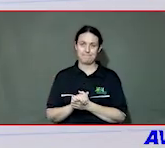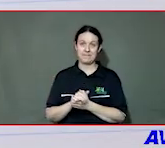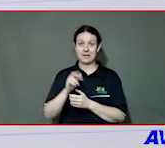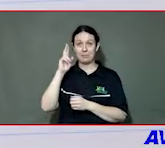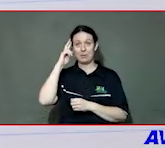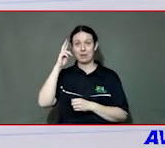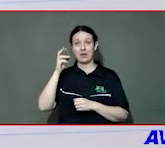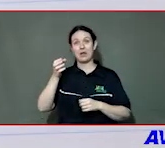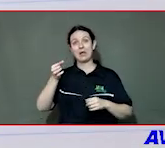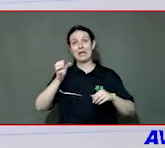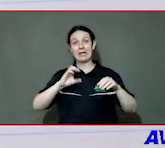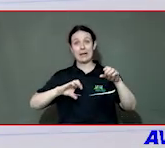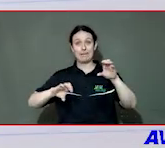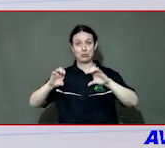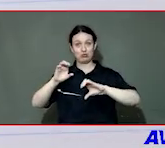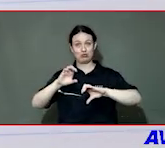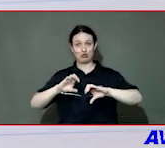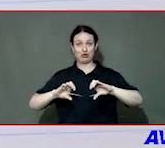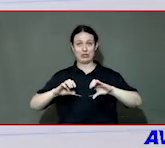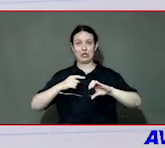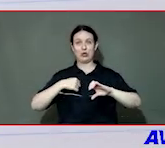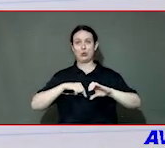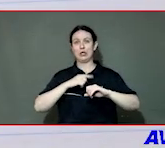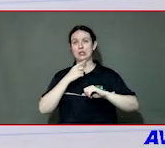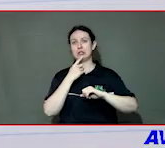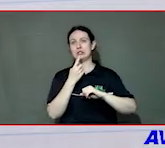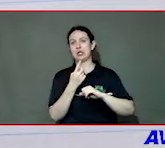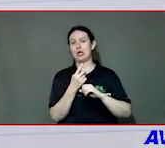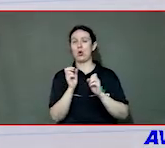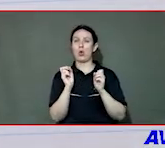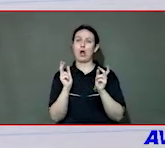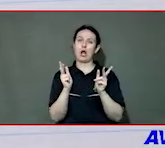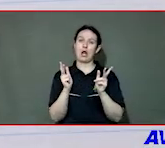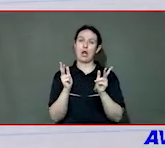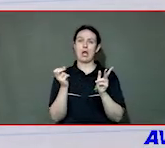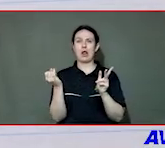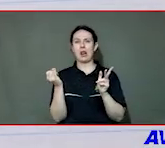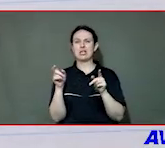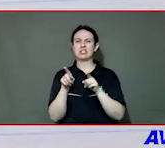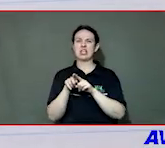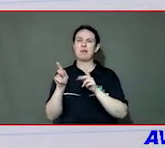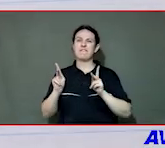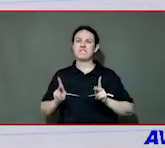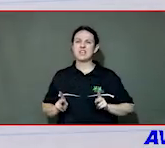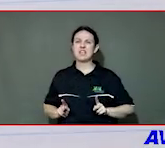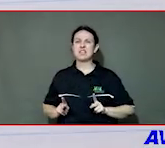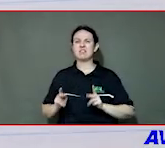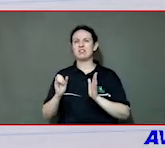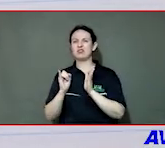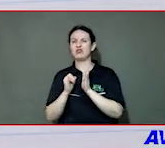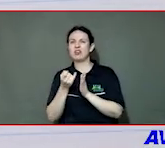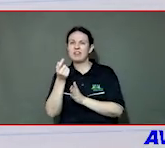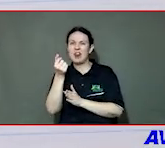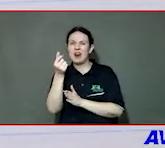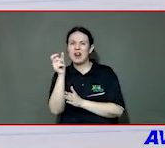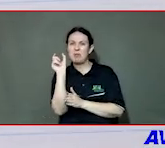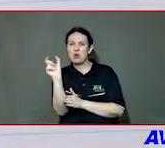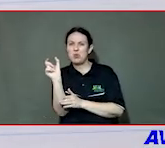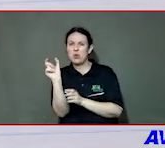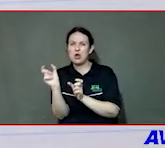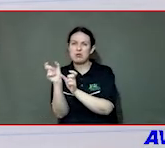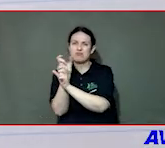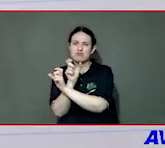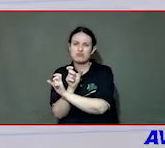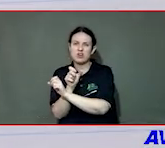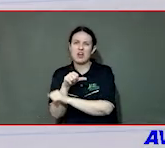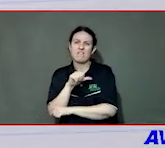chemistry, we can't just say, okay, but it's like physics, you just substituted here wrong. You're going to use